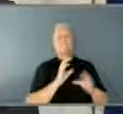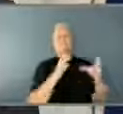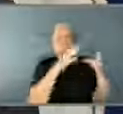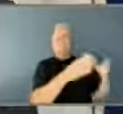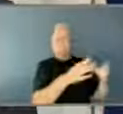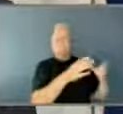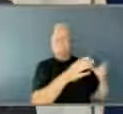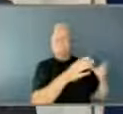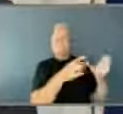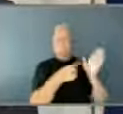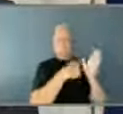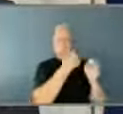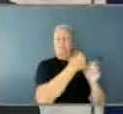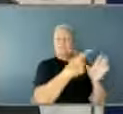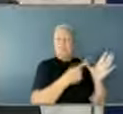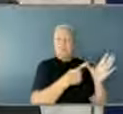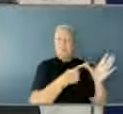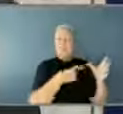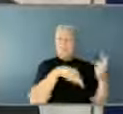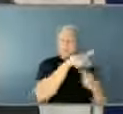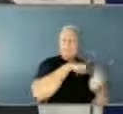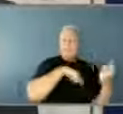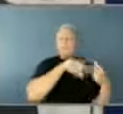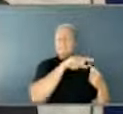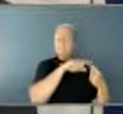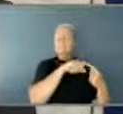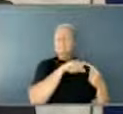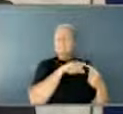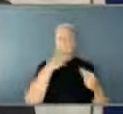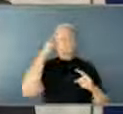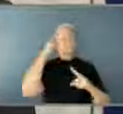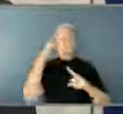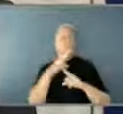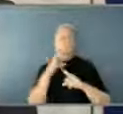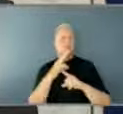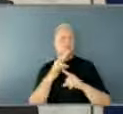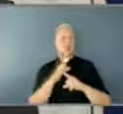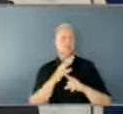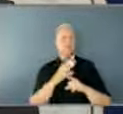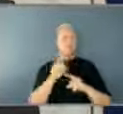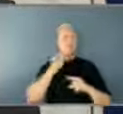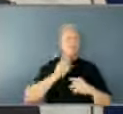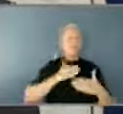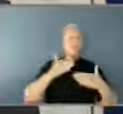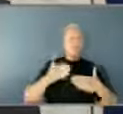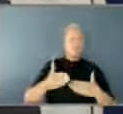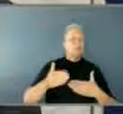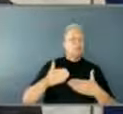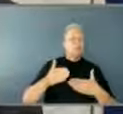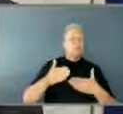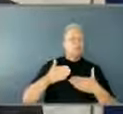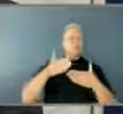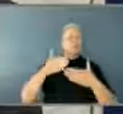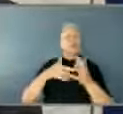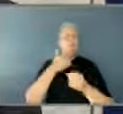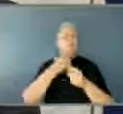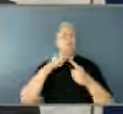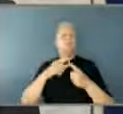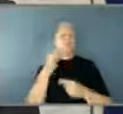in the mRNA vaccination should registration and phase 3 trials be successful. We are now in the